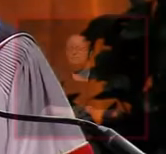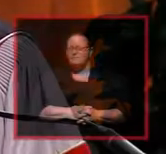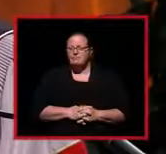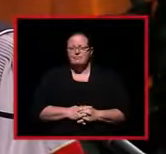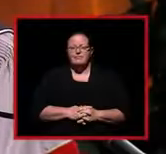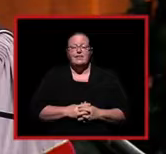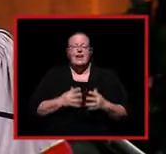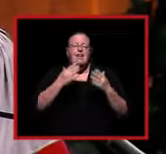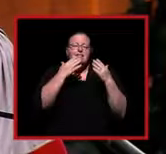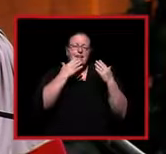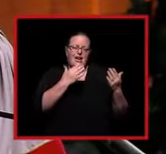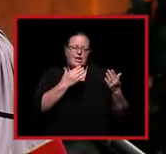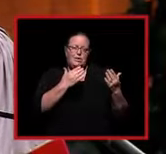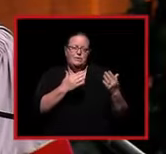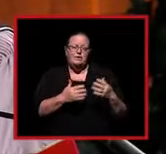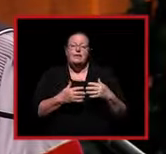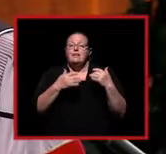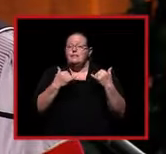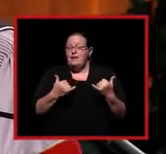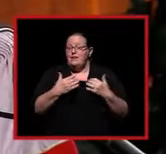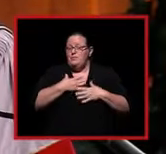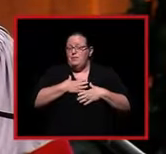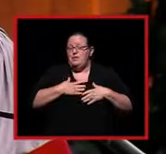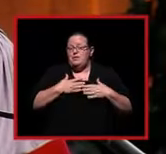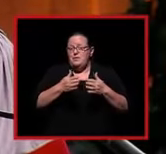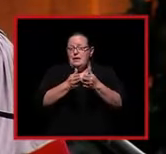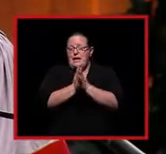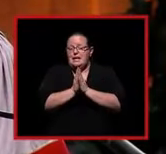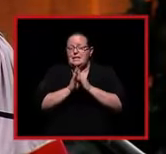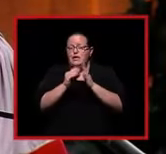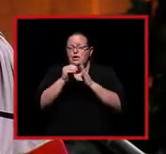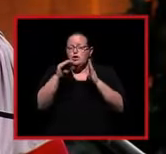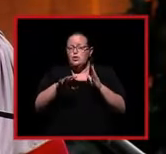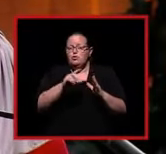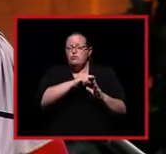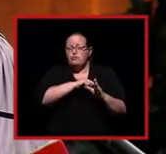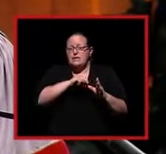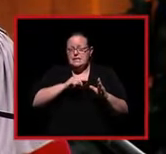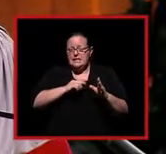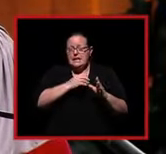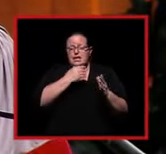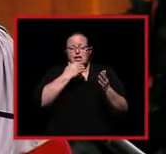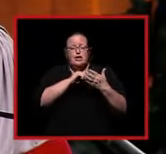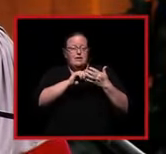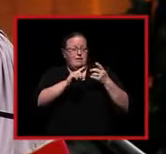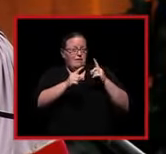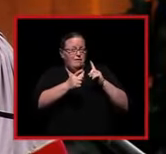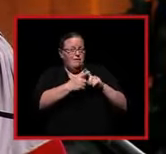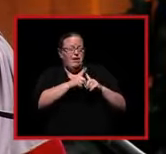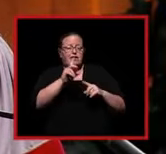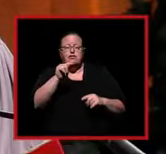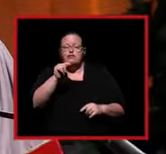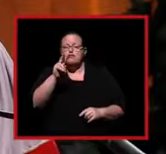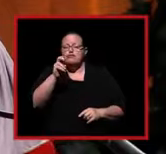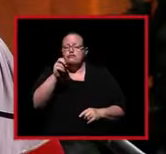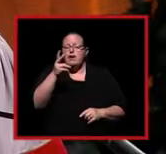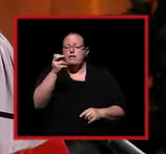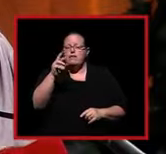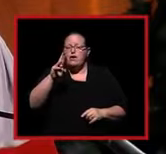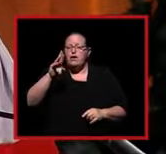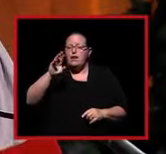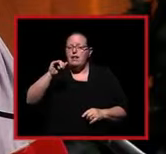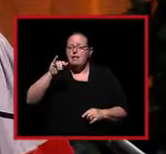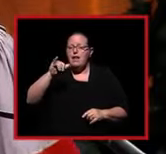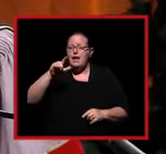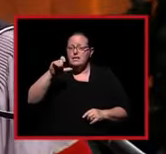Thank you. It's now my pleasure to ask student trustee and my good friend, Trevor Eliason, to present